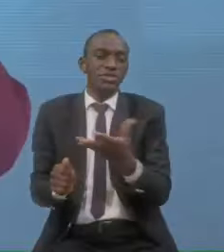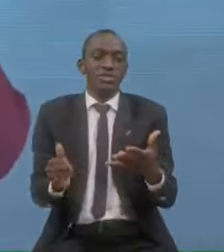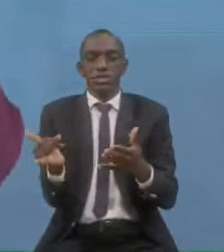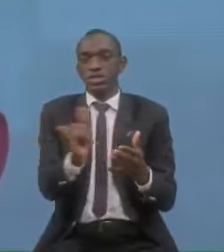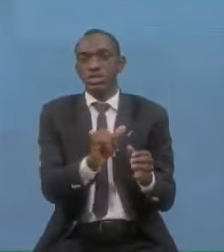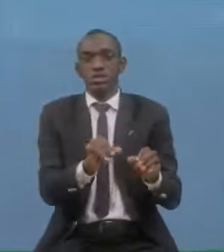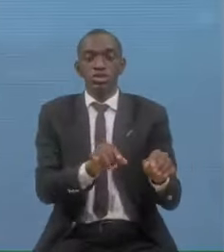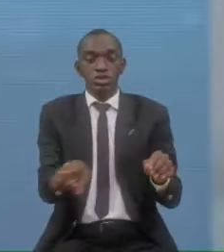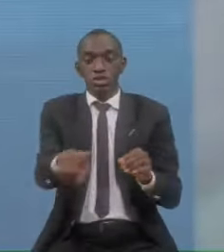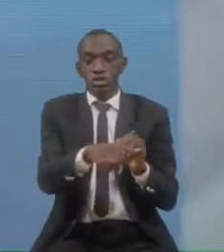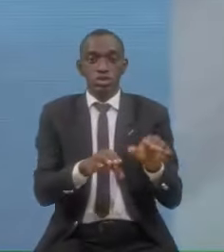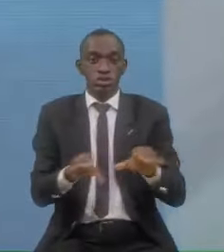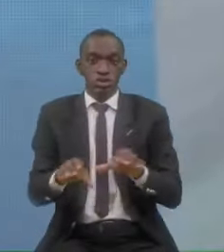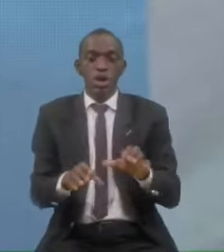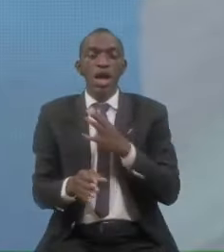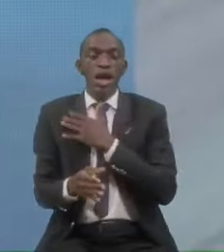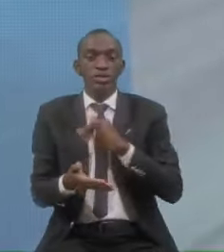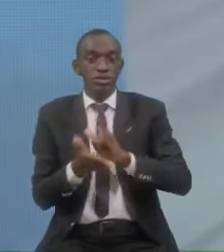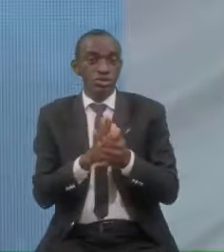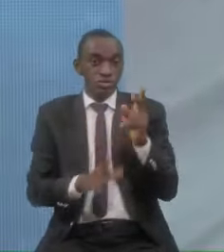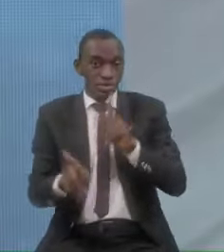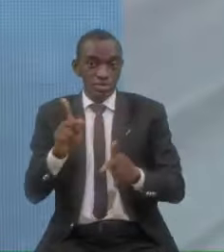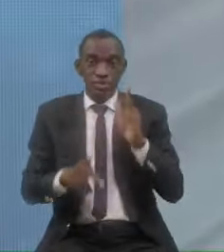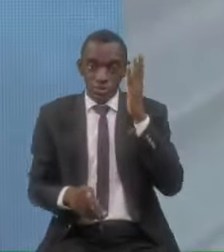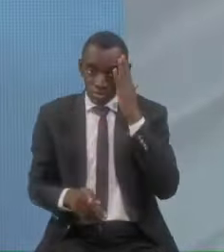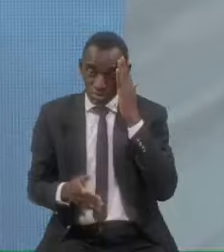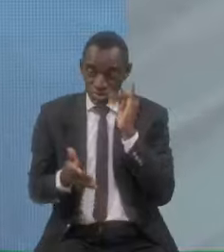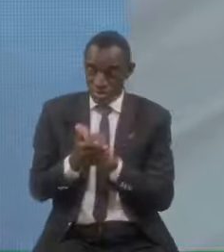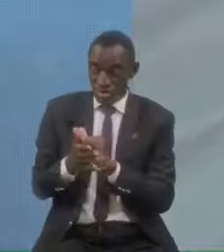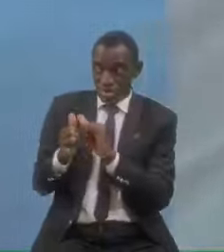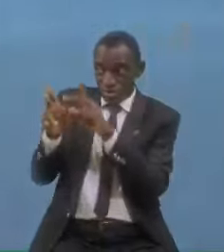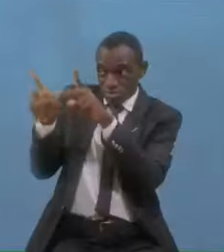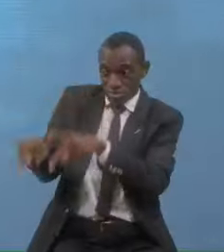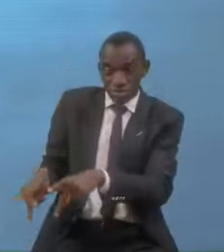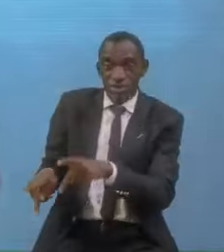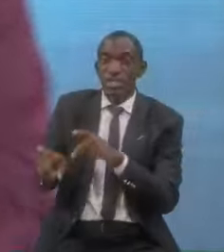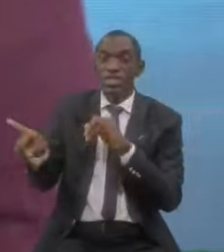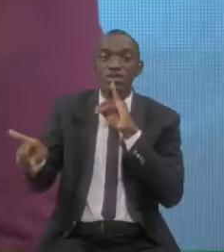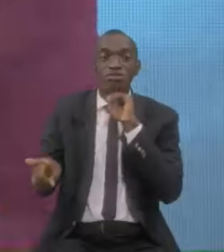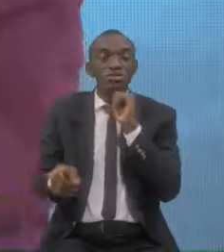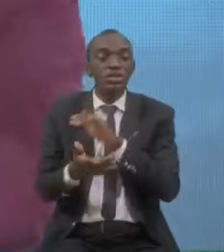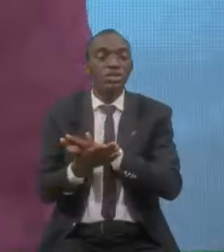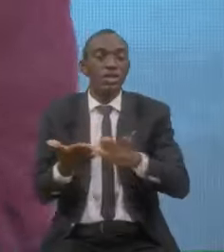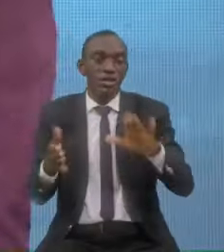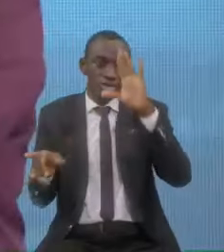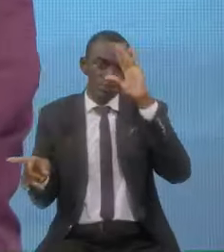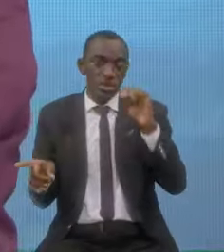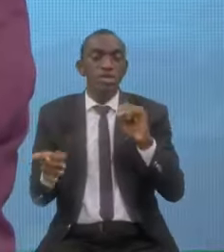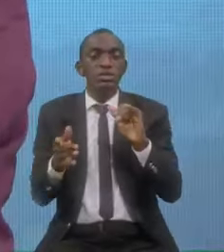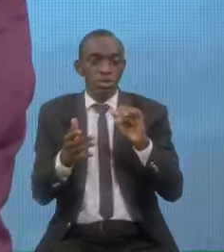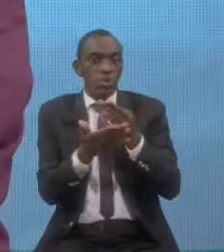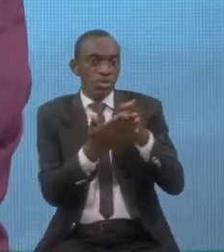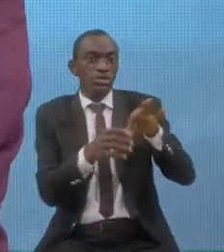with, they know that man is not a clean man. Now the Holy Ghost knows that. When we